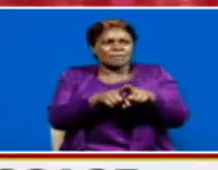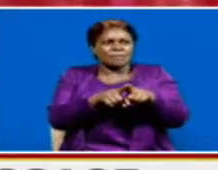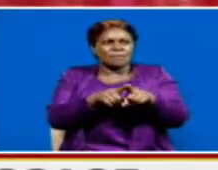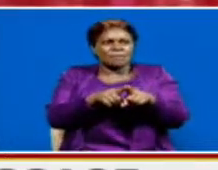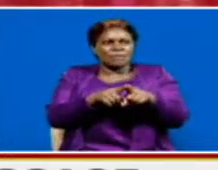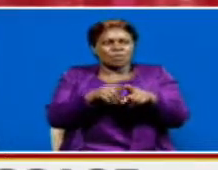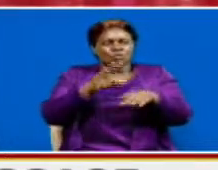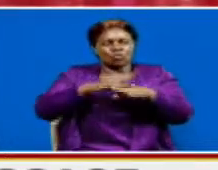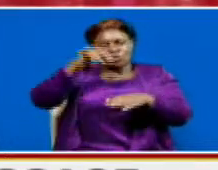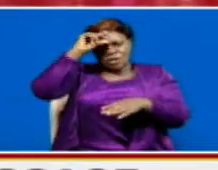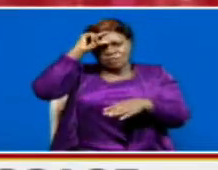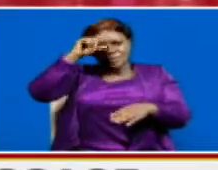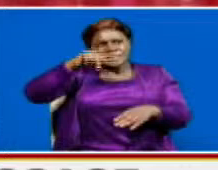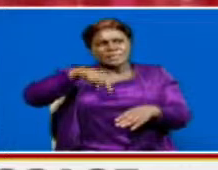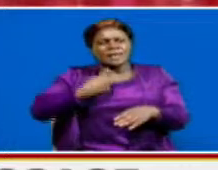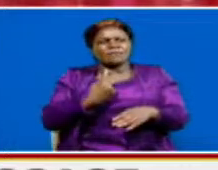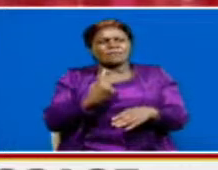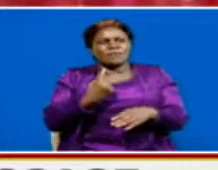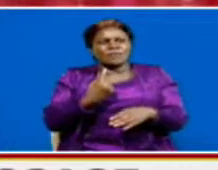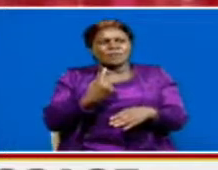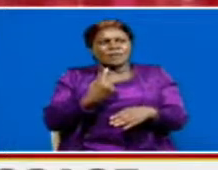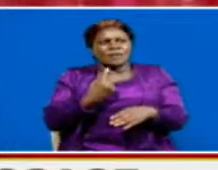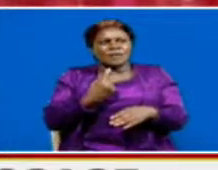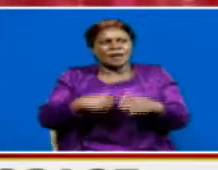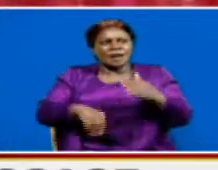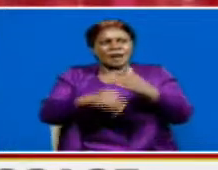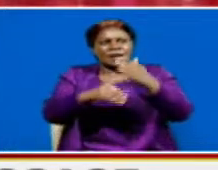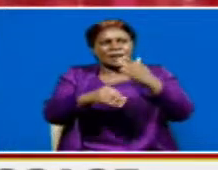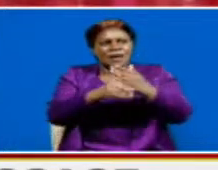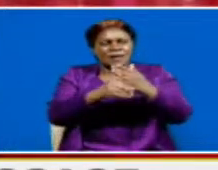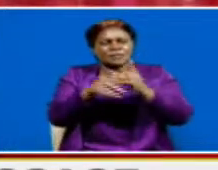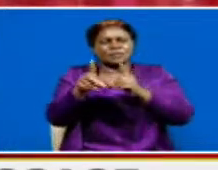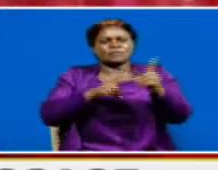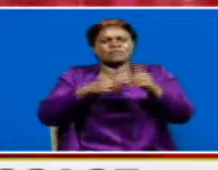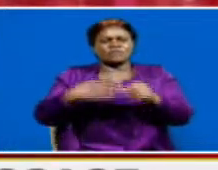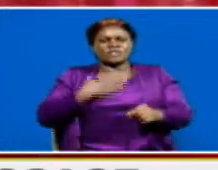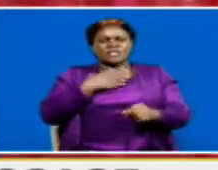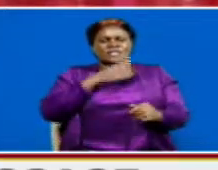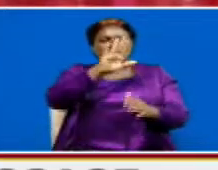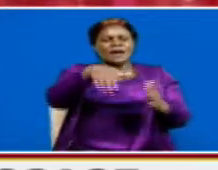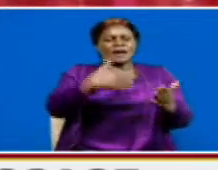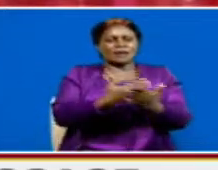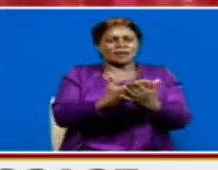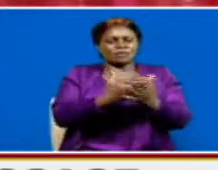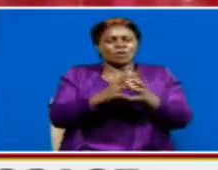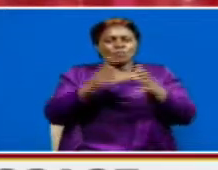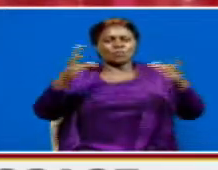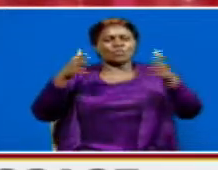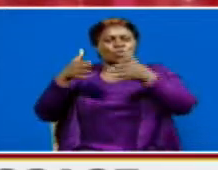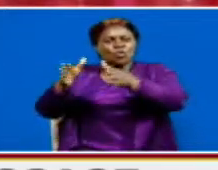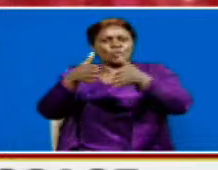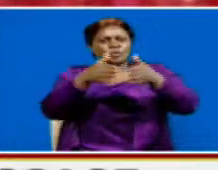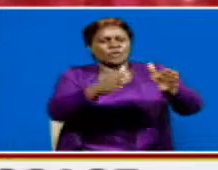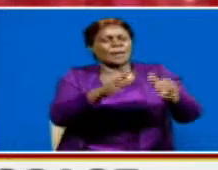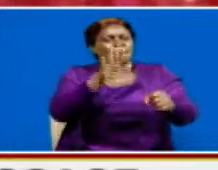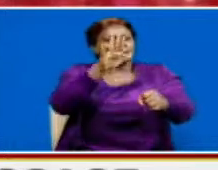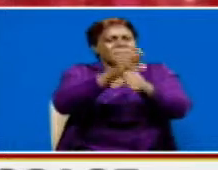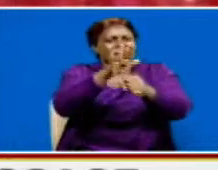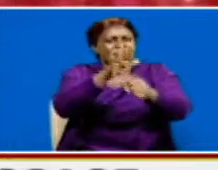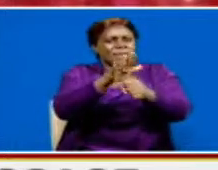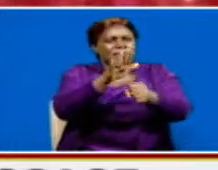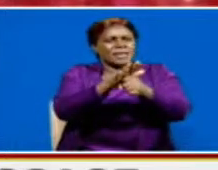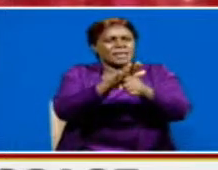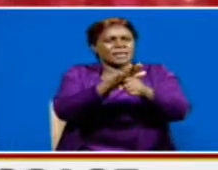regime, we are poised to double our tourist arrivals, expand opportunities for thousands